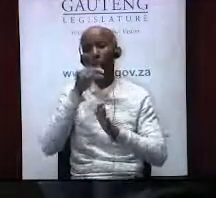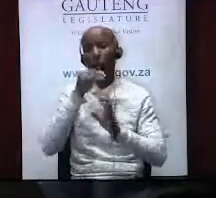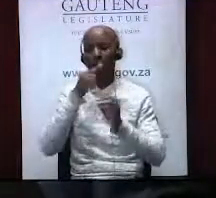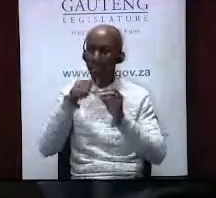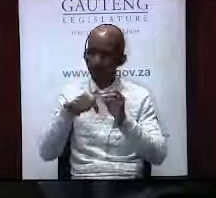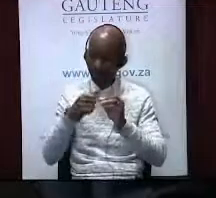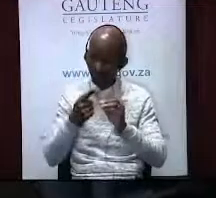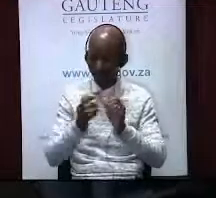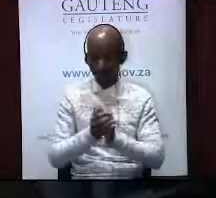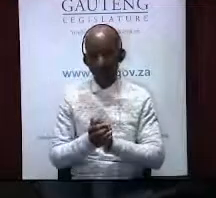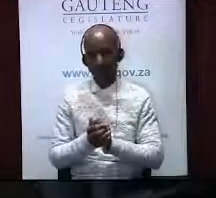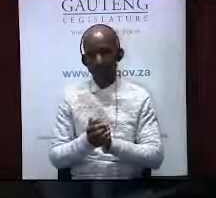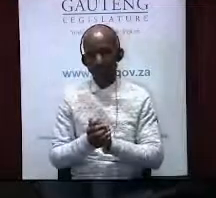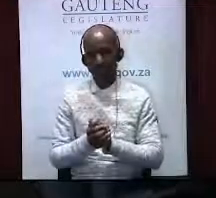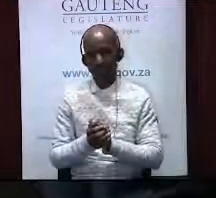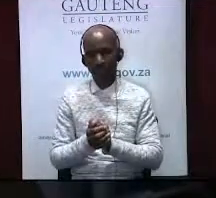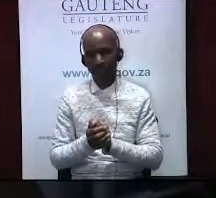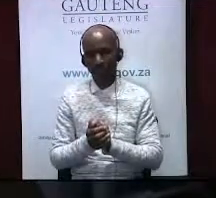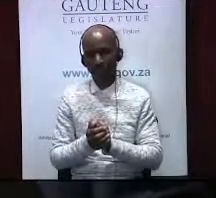about